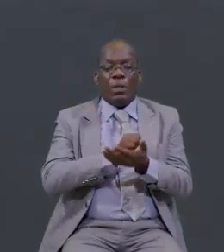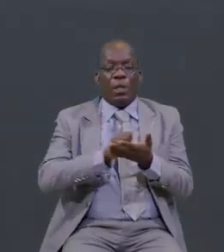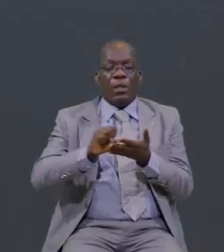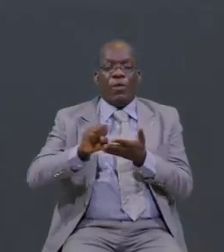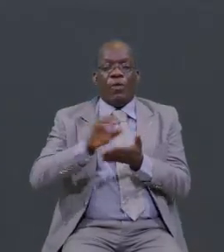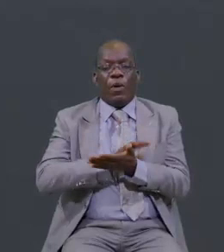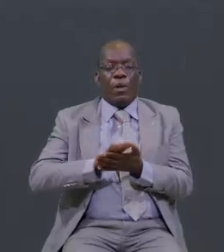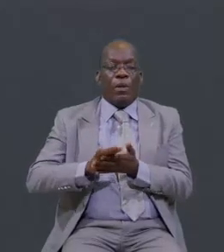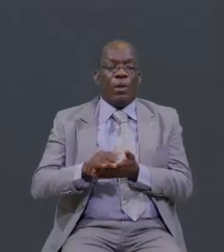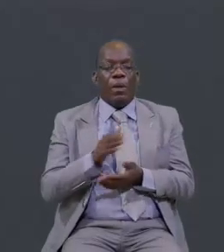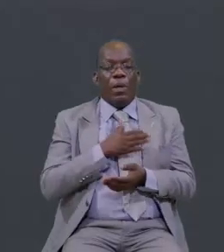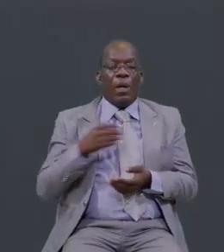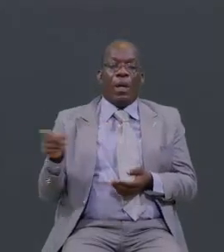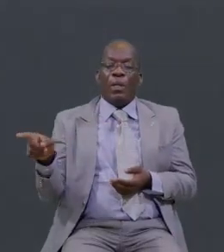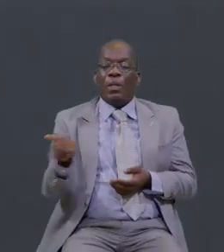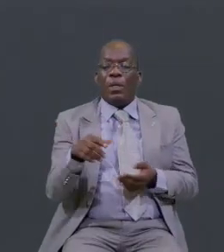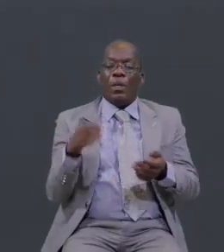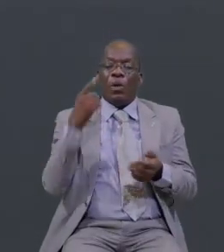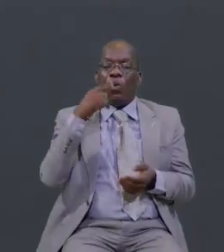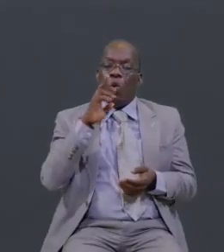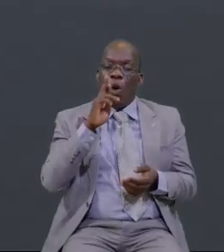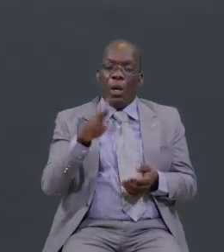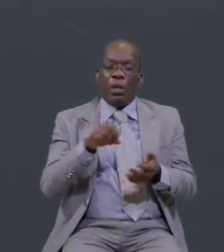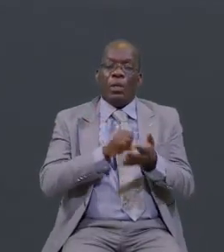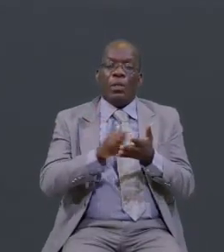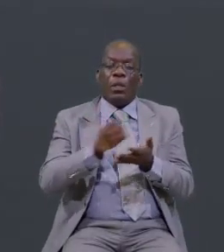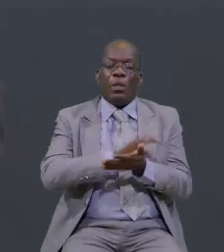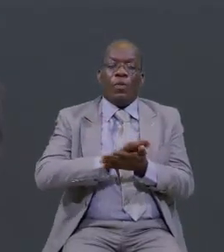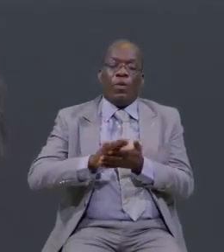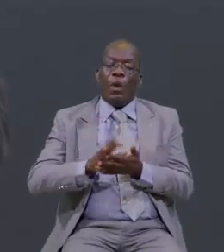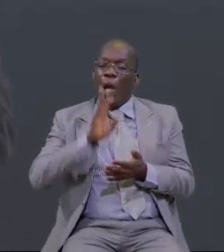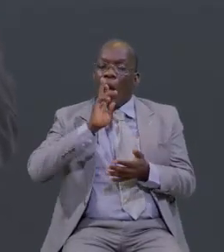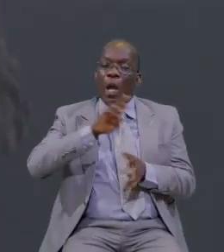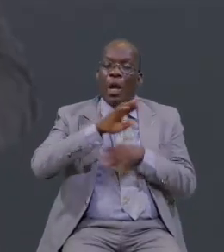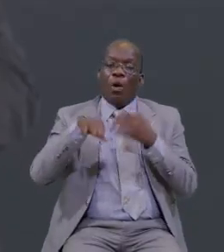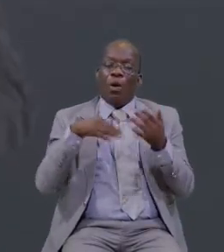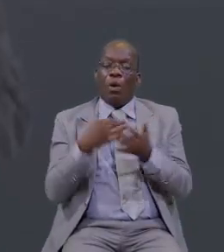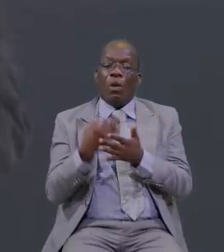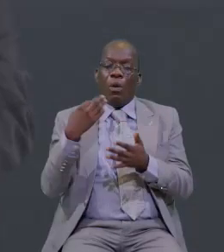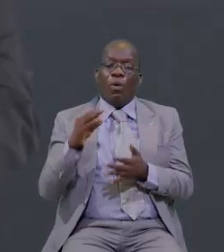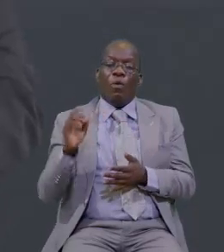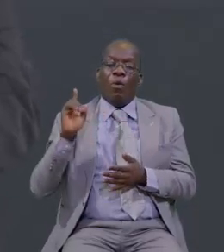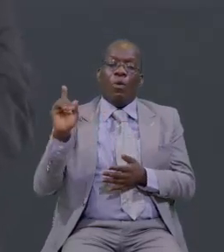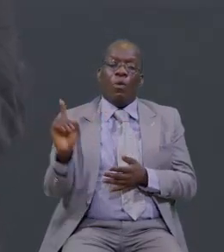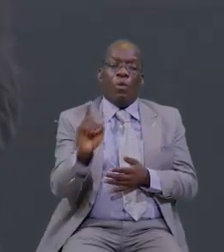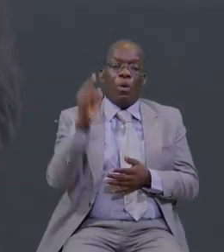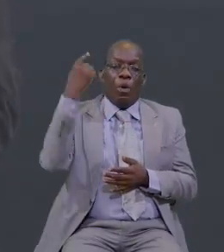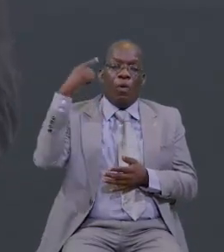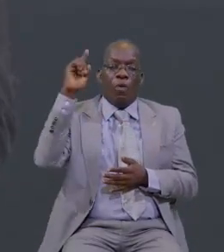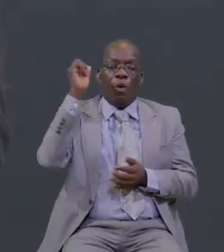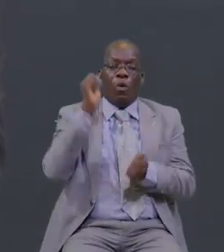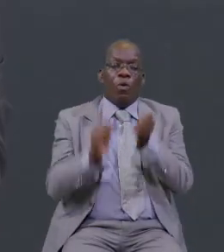and they who are sanctified are all of one, for which cause he is